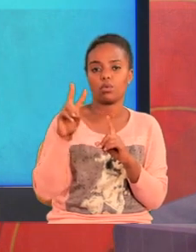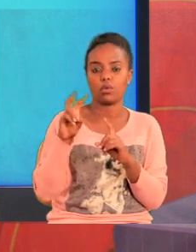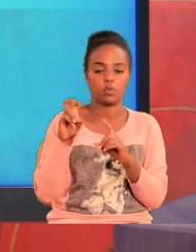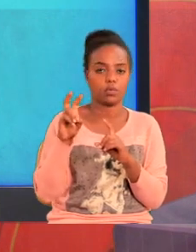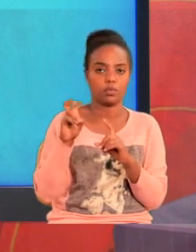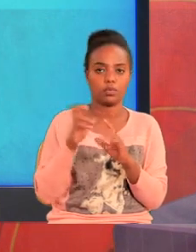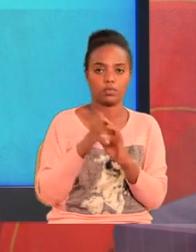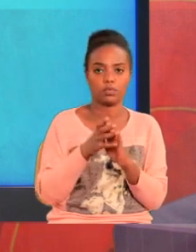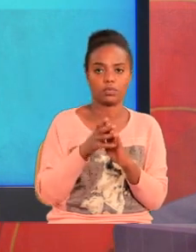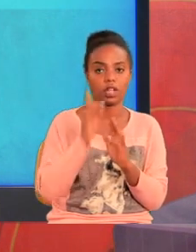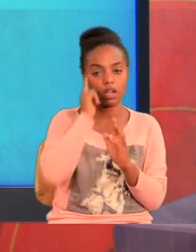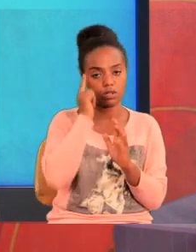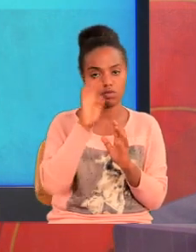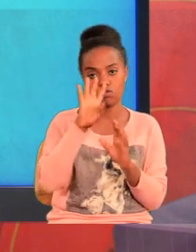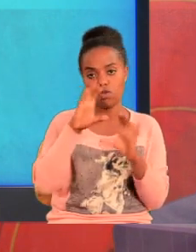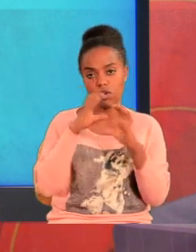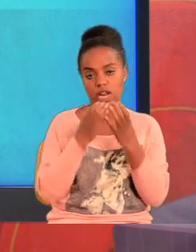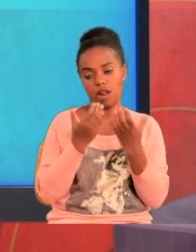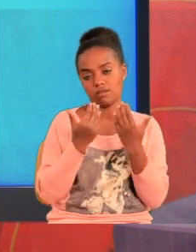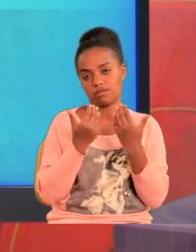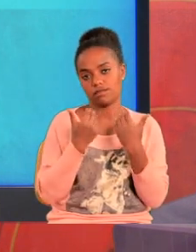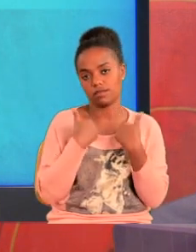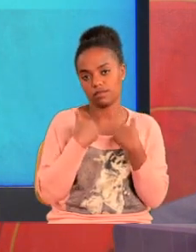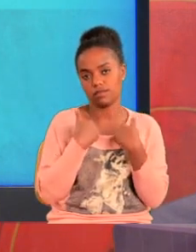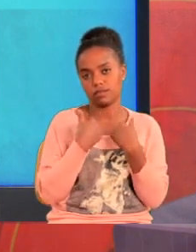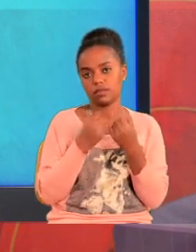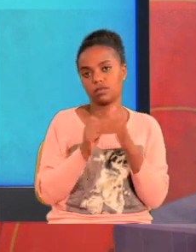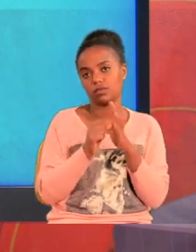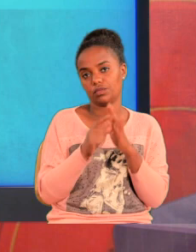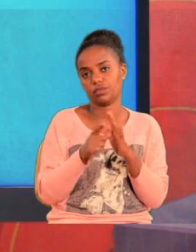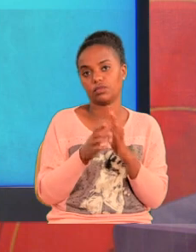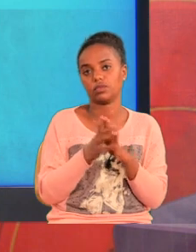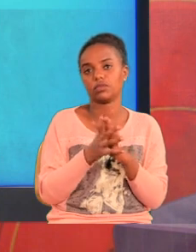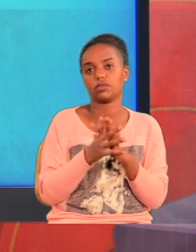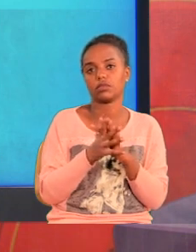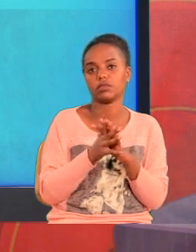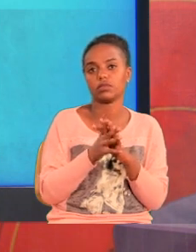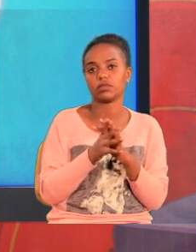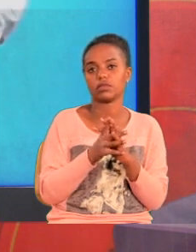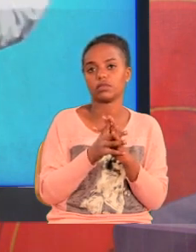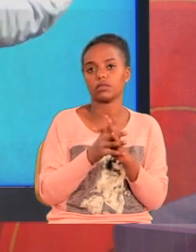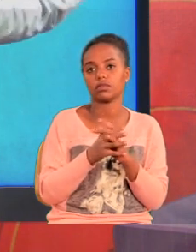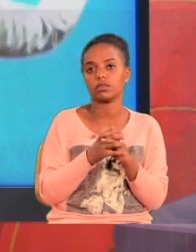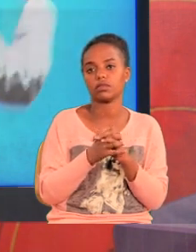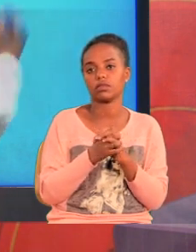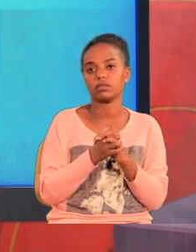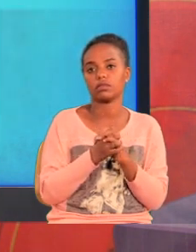assume we have 4 classes, 4 grouped class. Okay, now